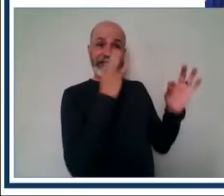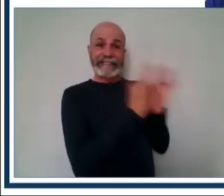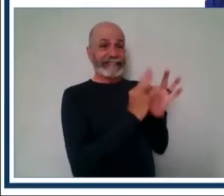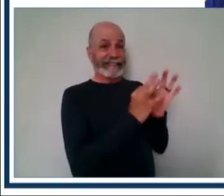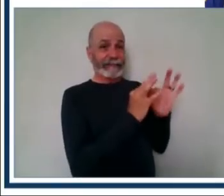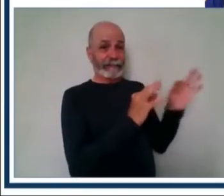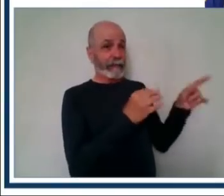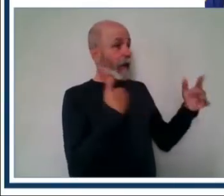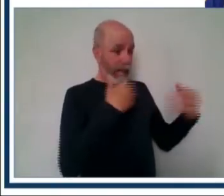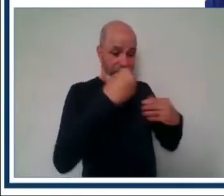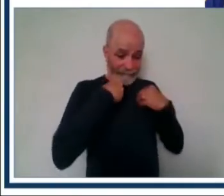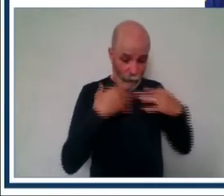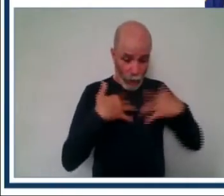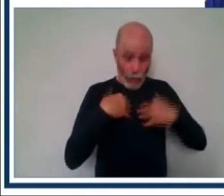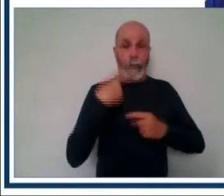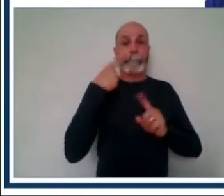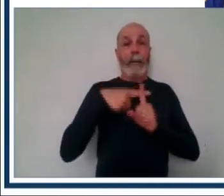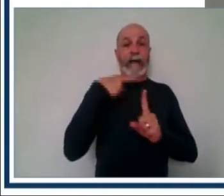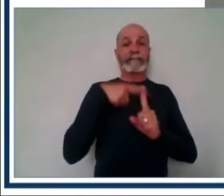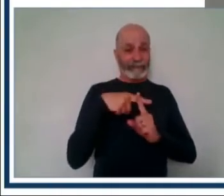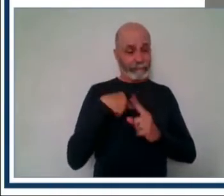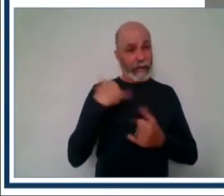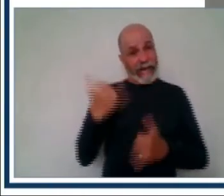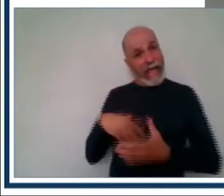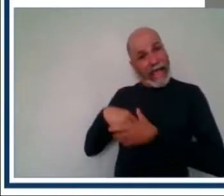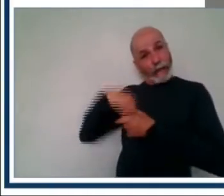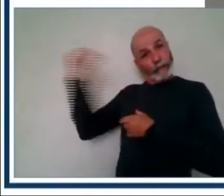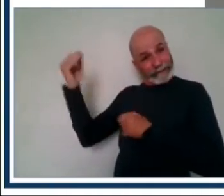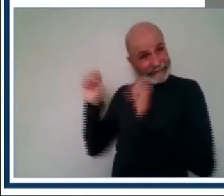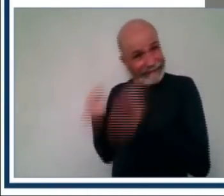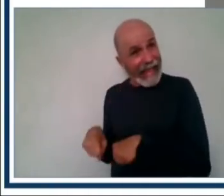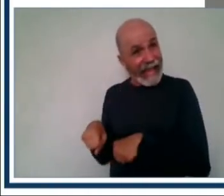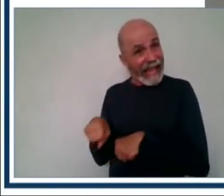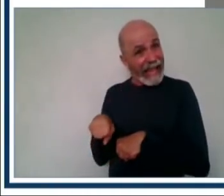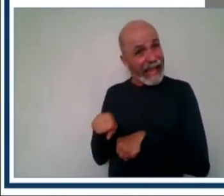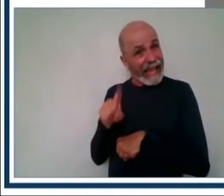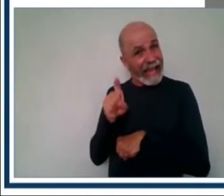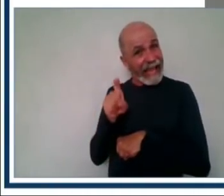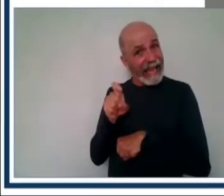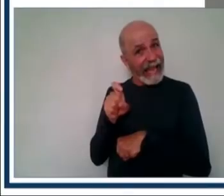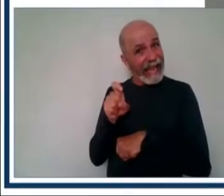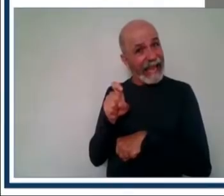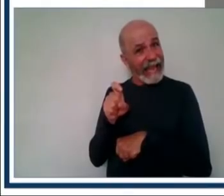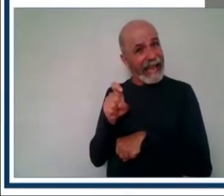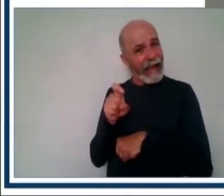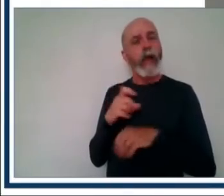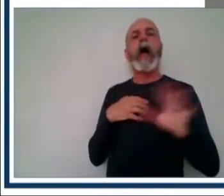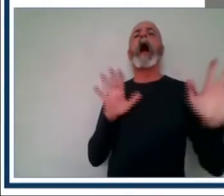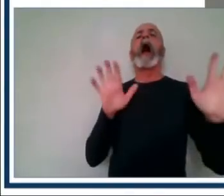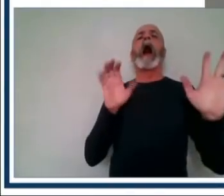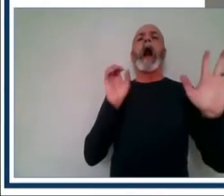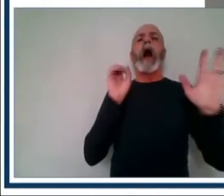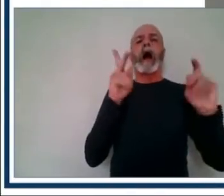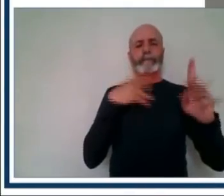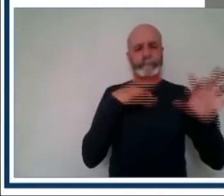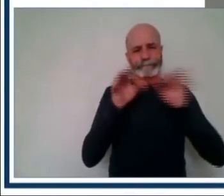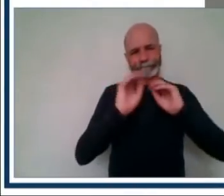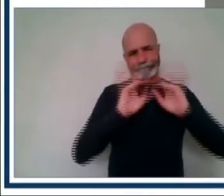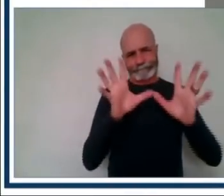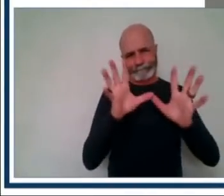that if I made it was confusing, I apologize for that. So let me walk through it. People who are quarantining